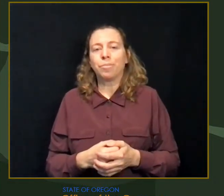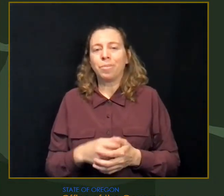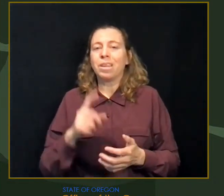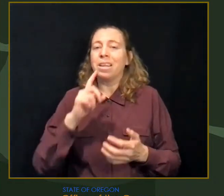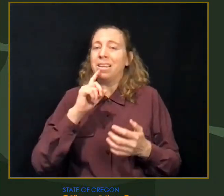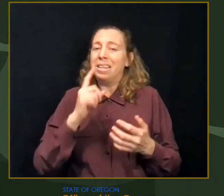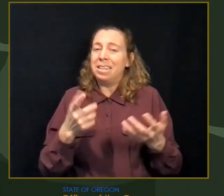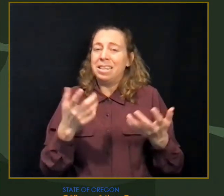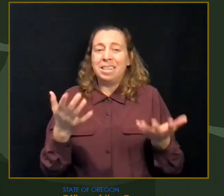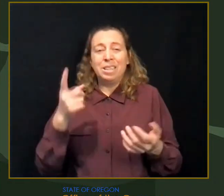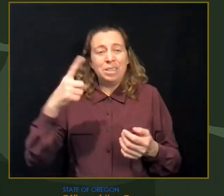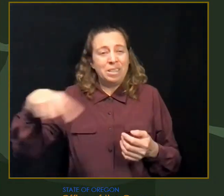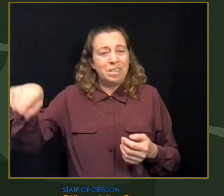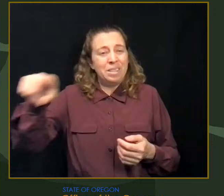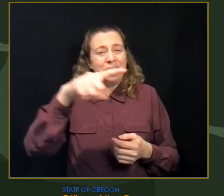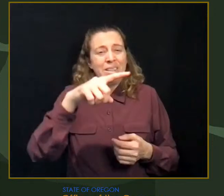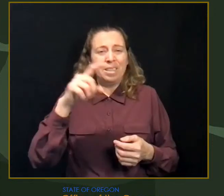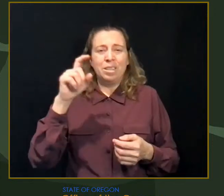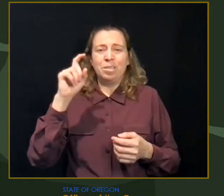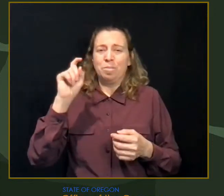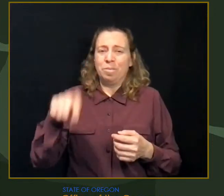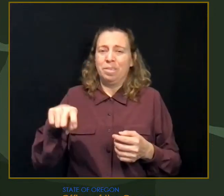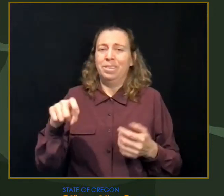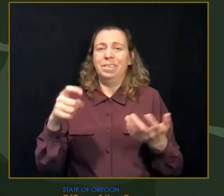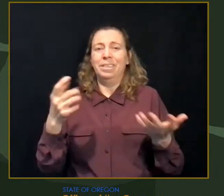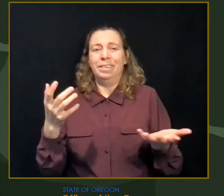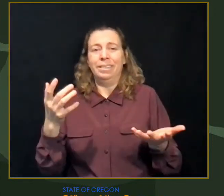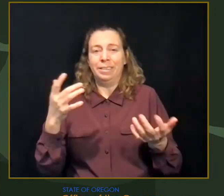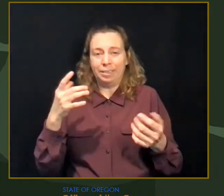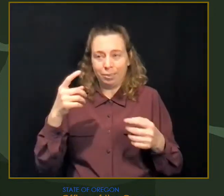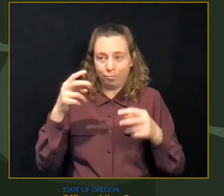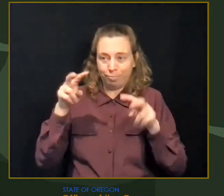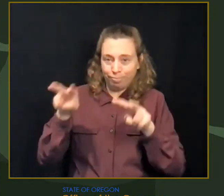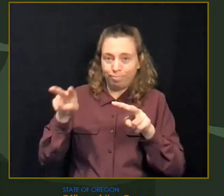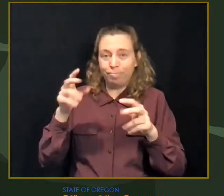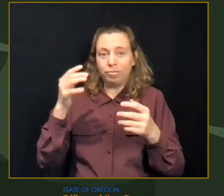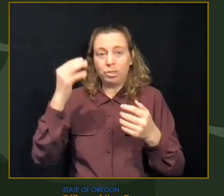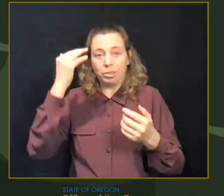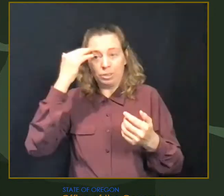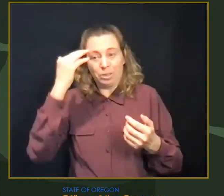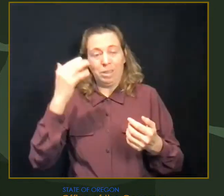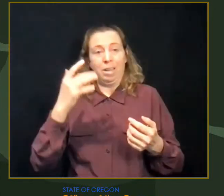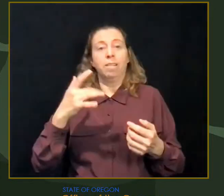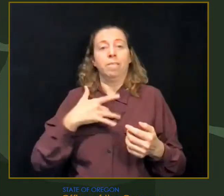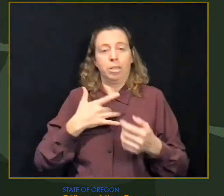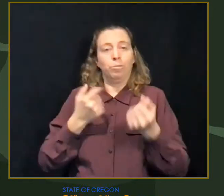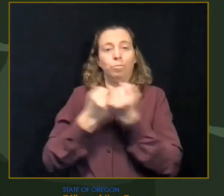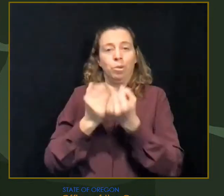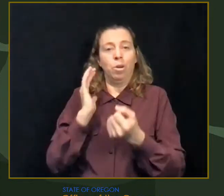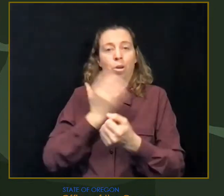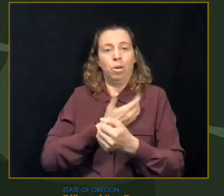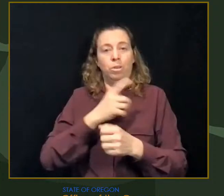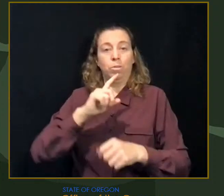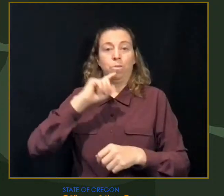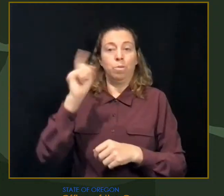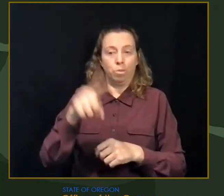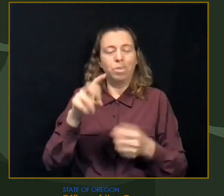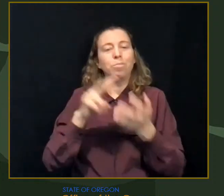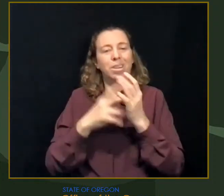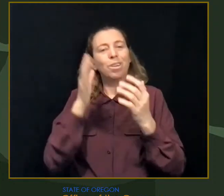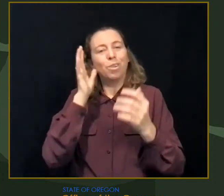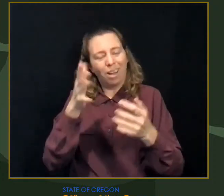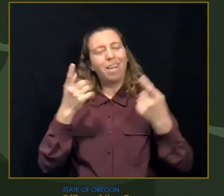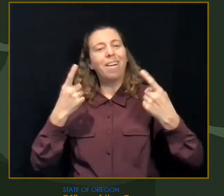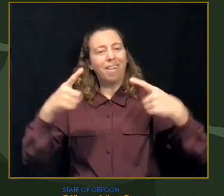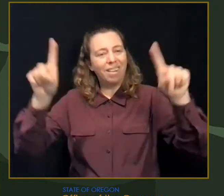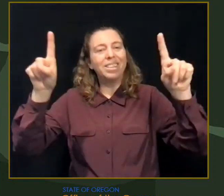some level of public support for these to be successful. What I think is really, really important is that Oregonians be able